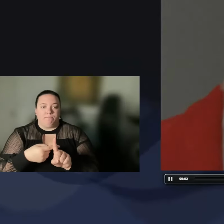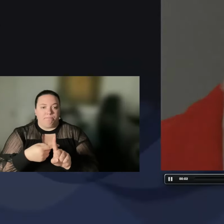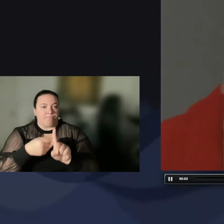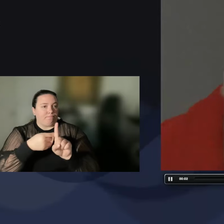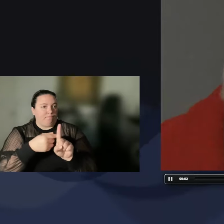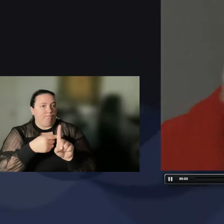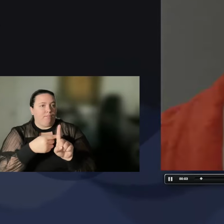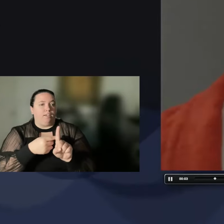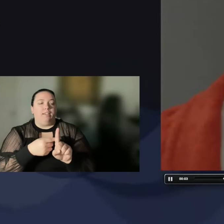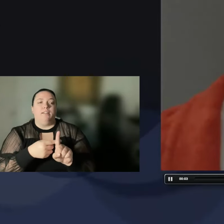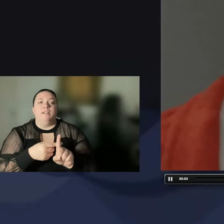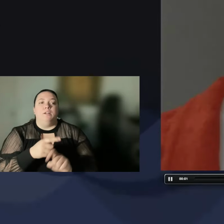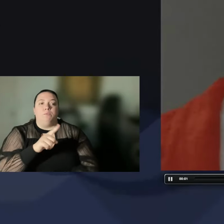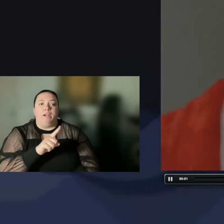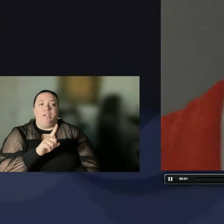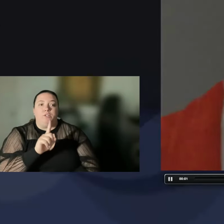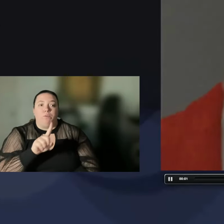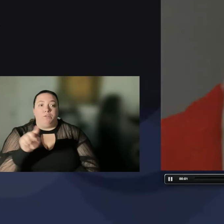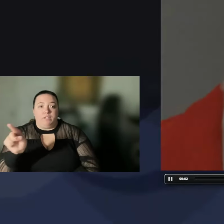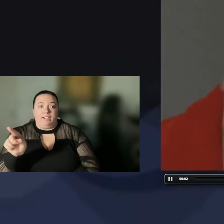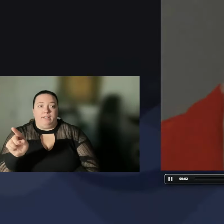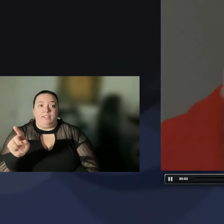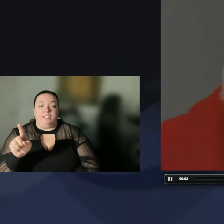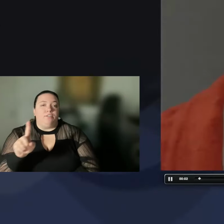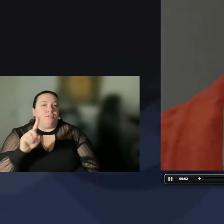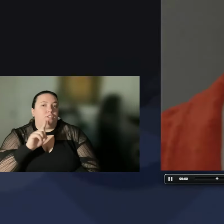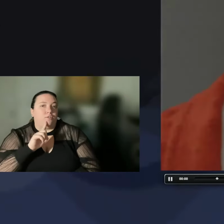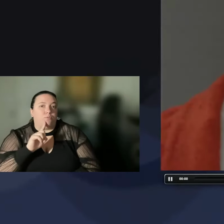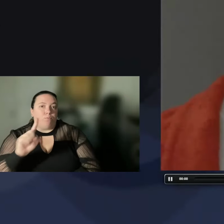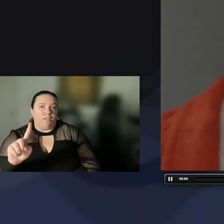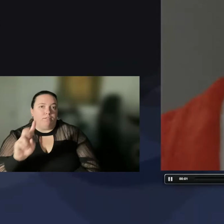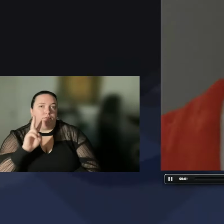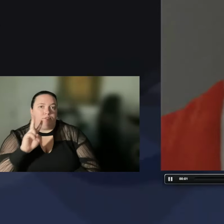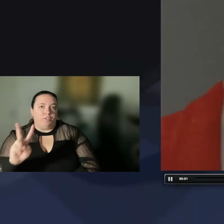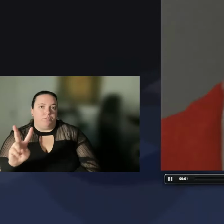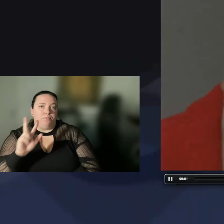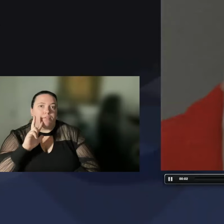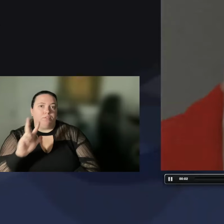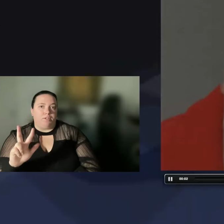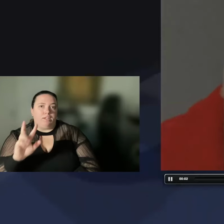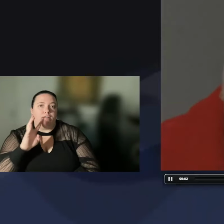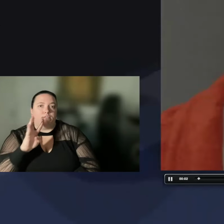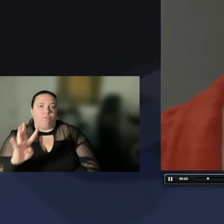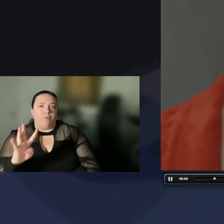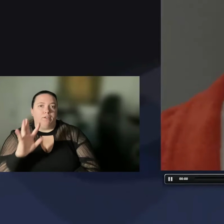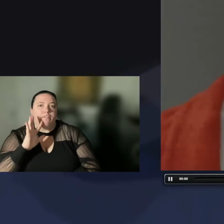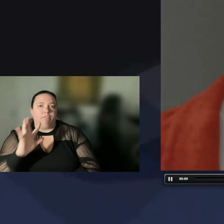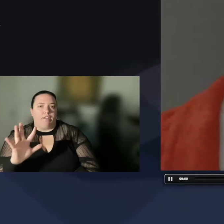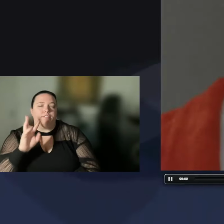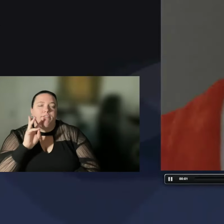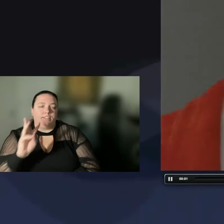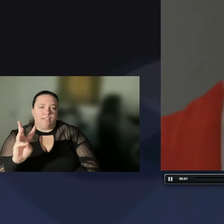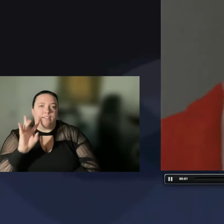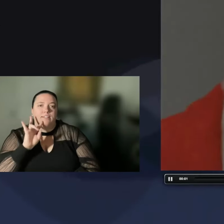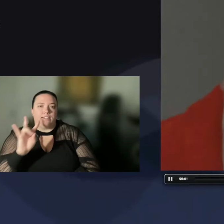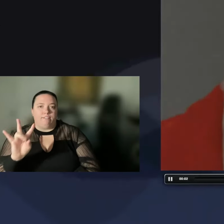months. Okay, where ages 1 through 9 years, it's just 1, 2, 3, 4,